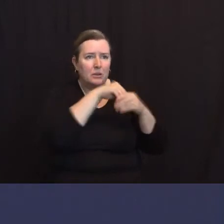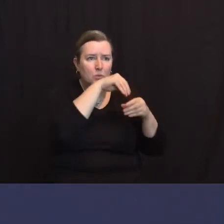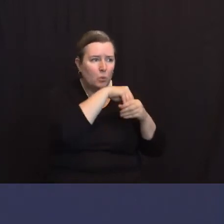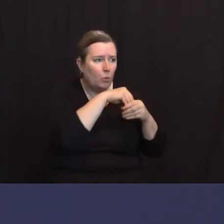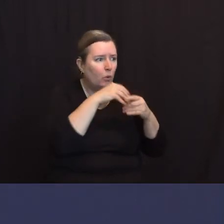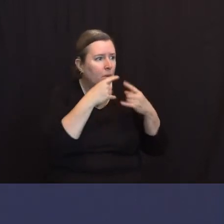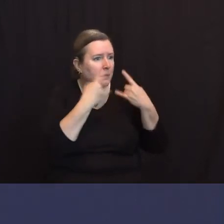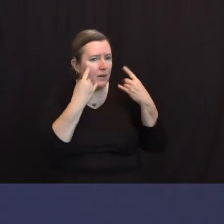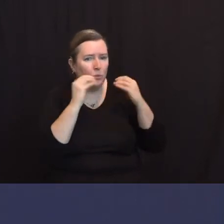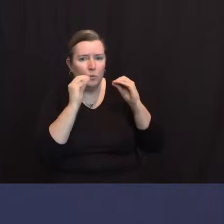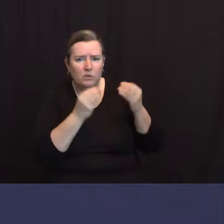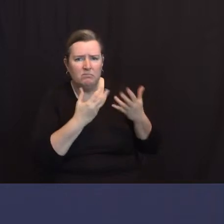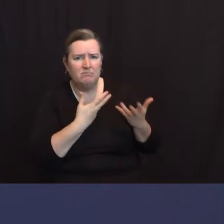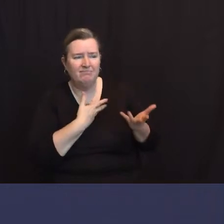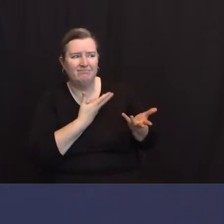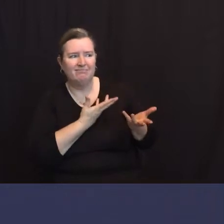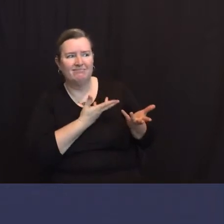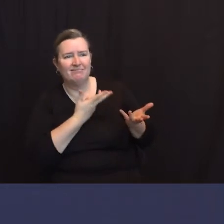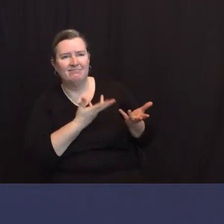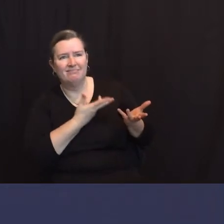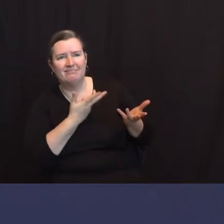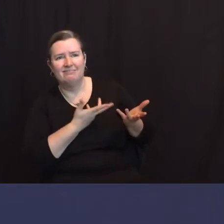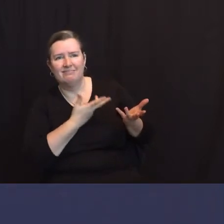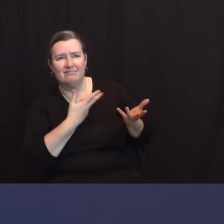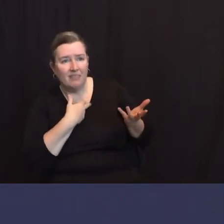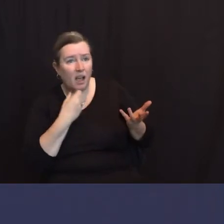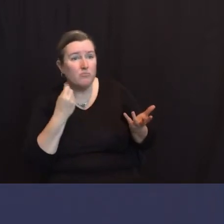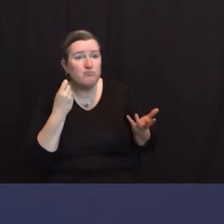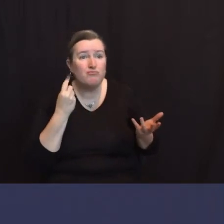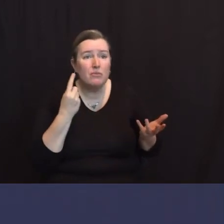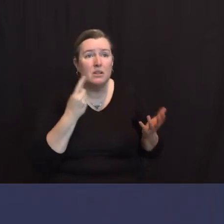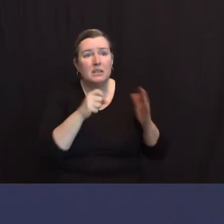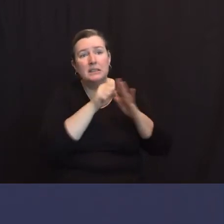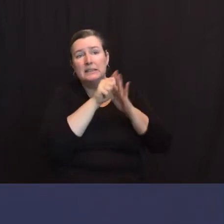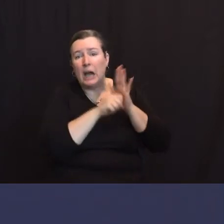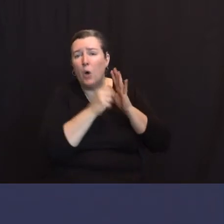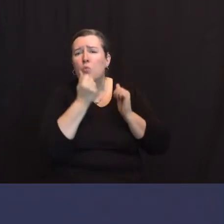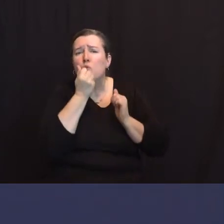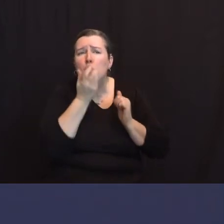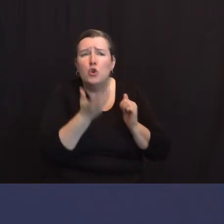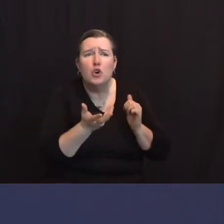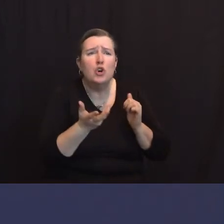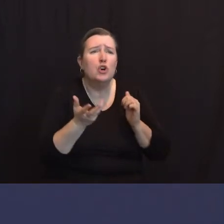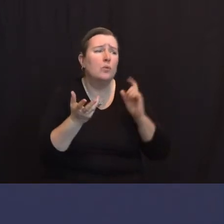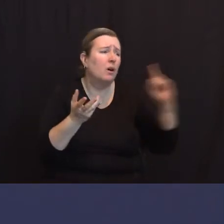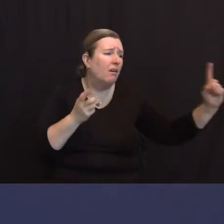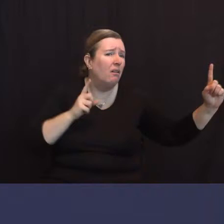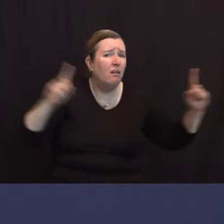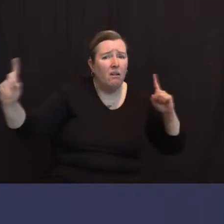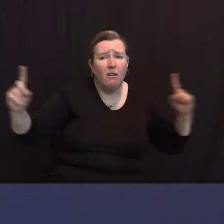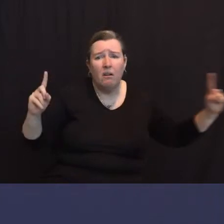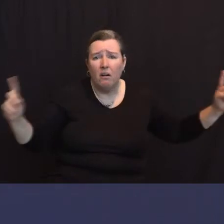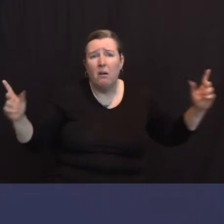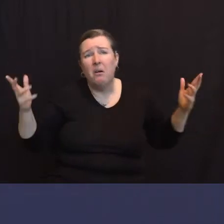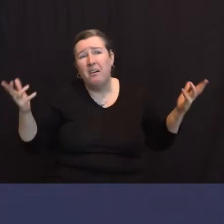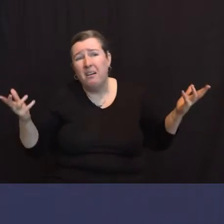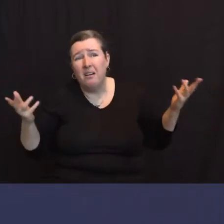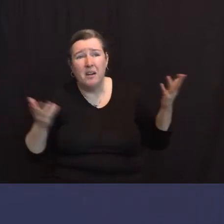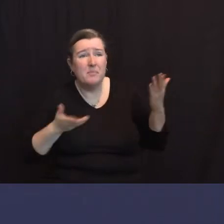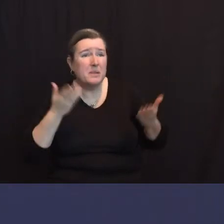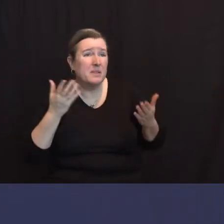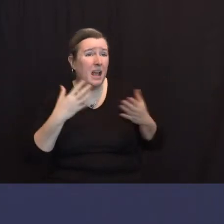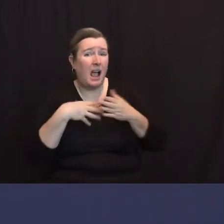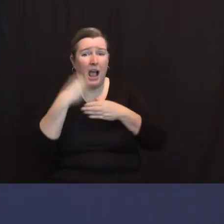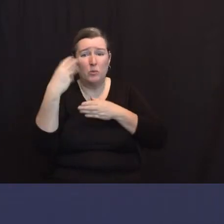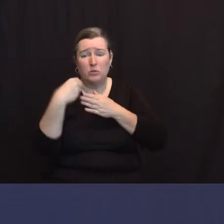distanced, if states in warmer climates lifted potentially outdoor masking, but